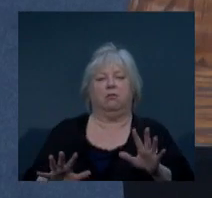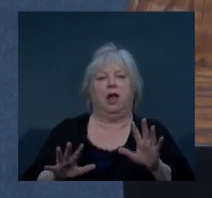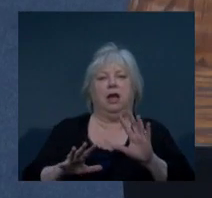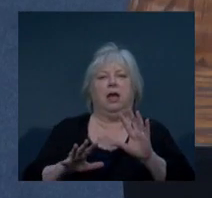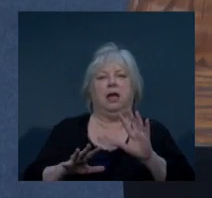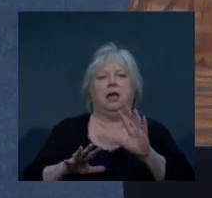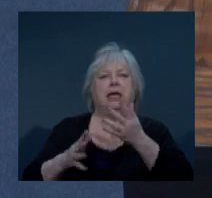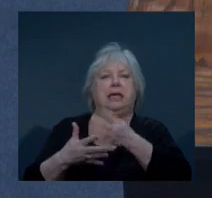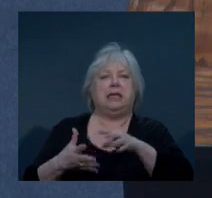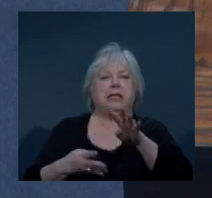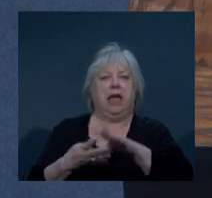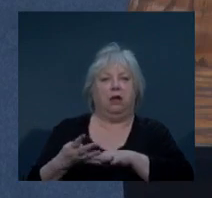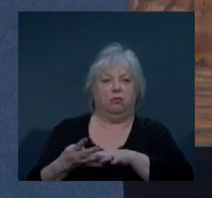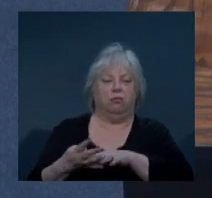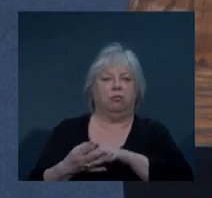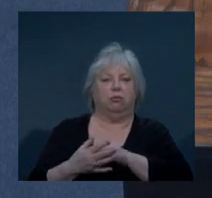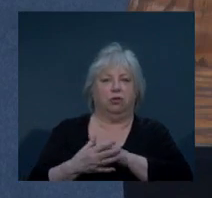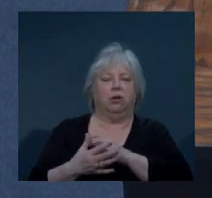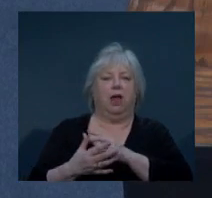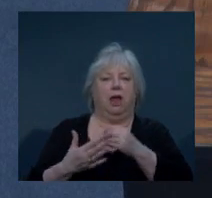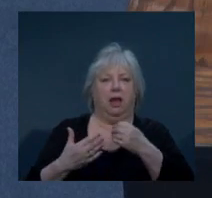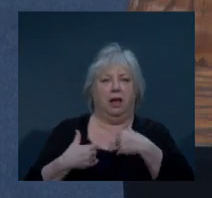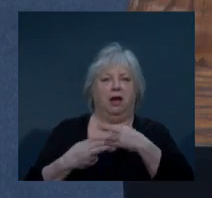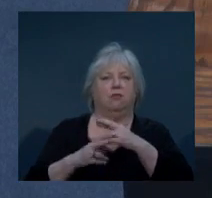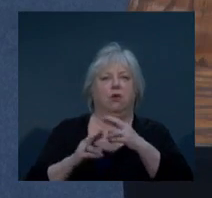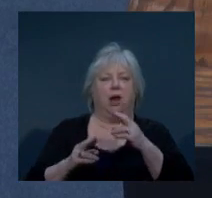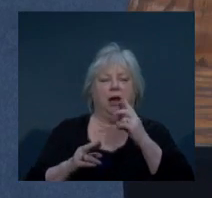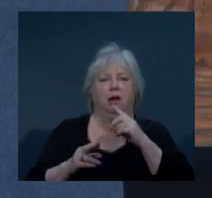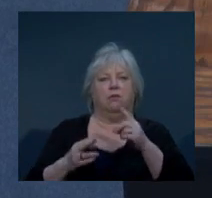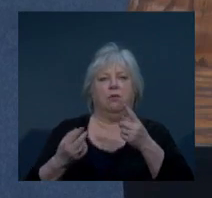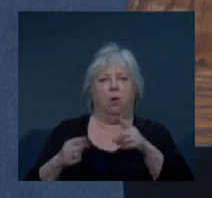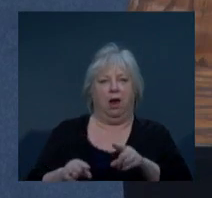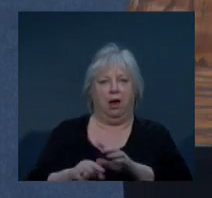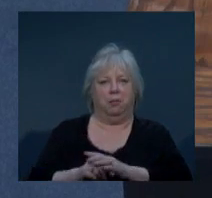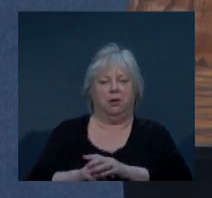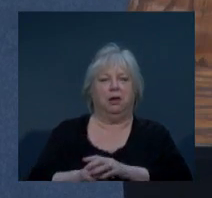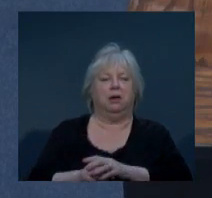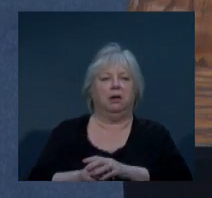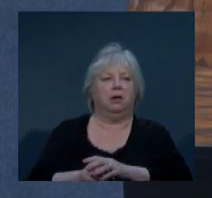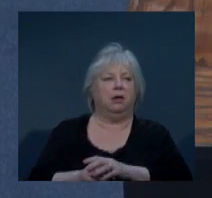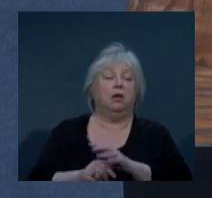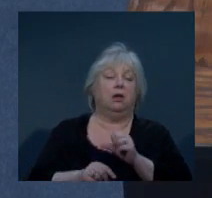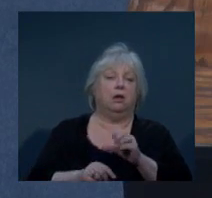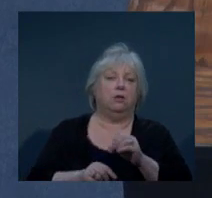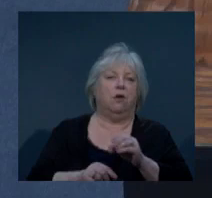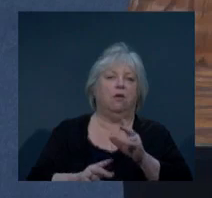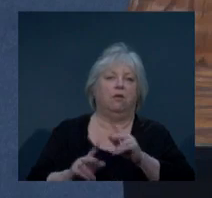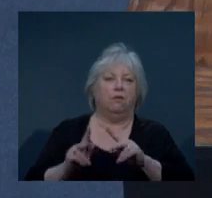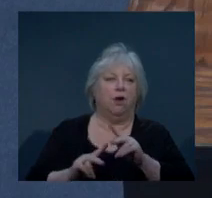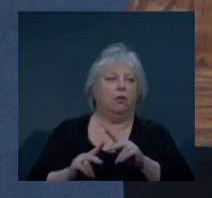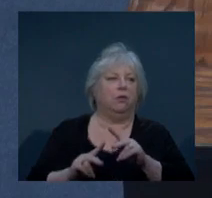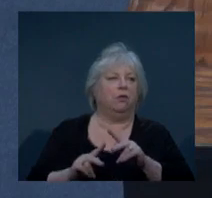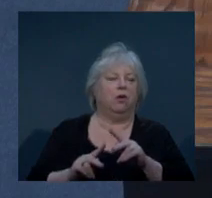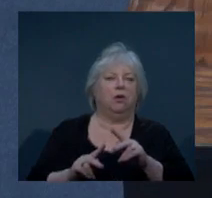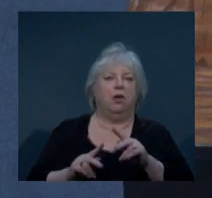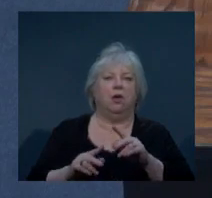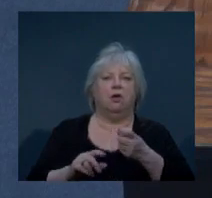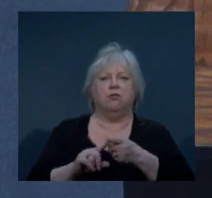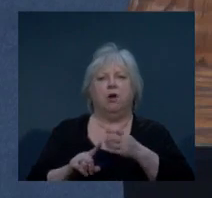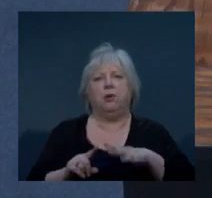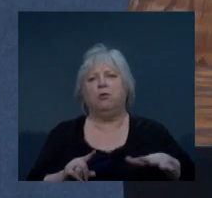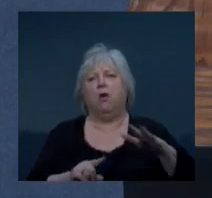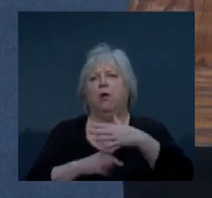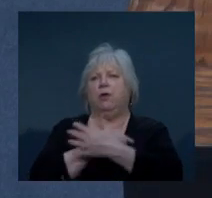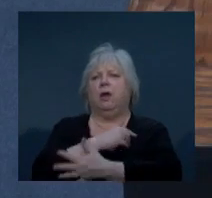to in queue for it to happen. So folks come from across